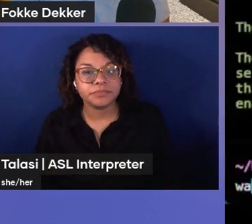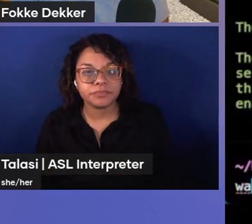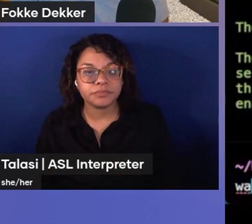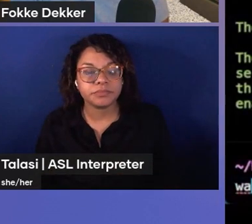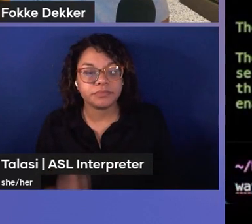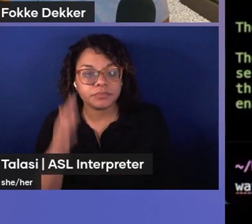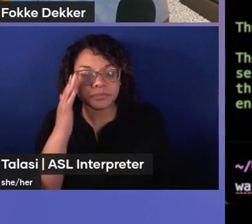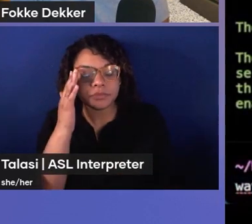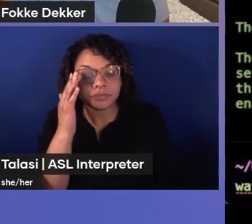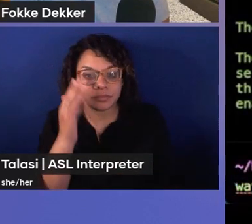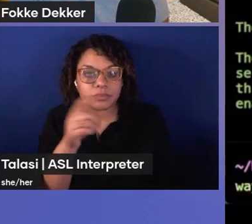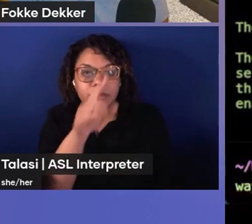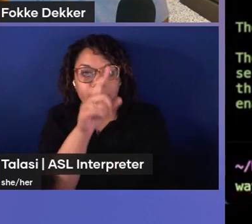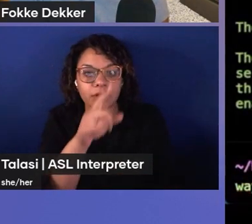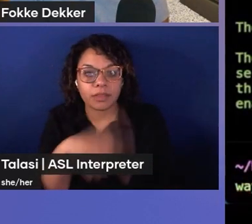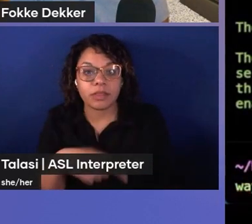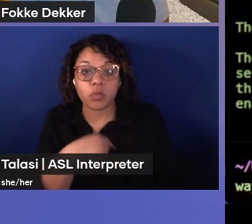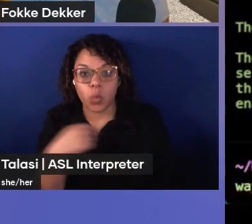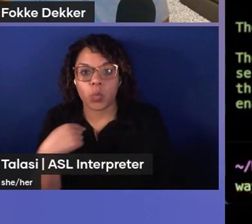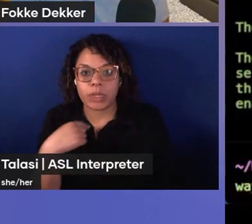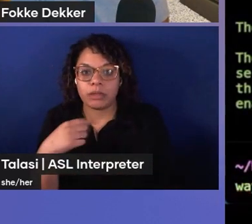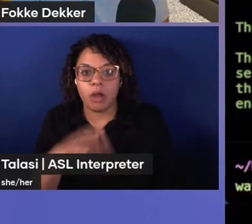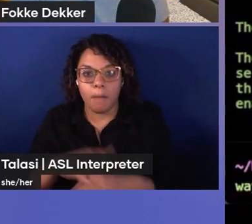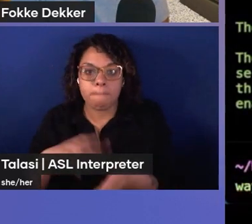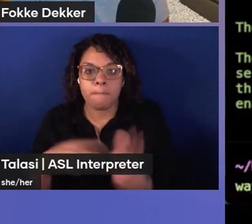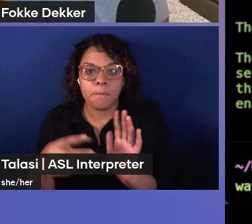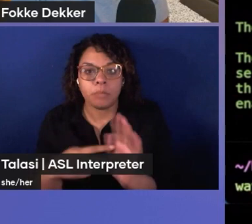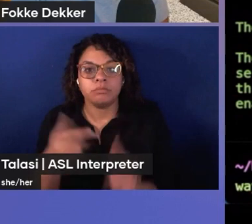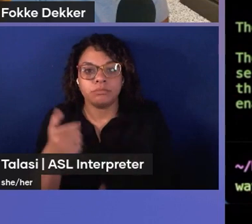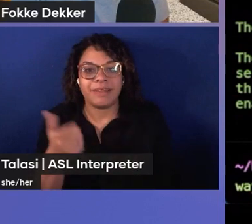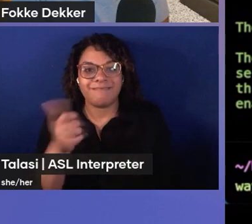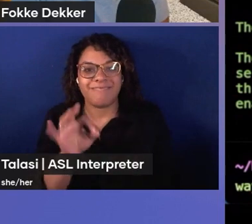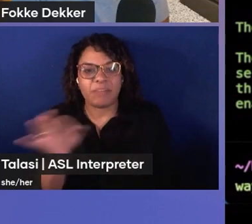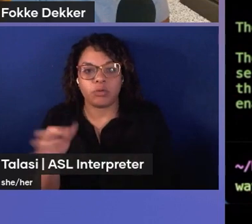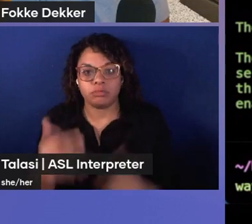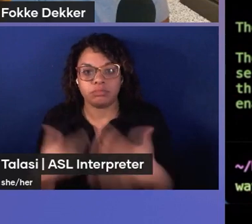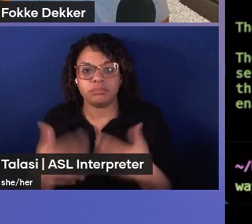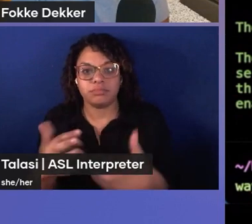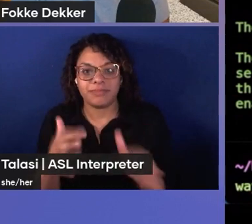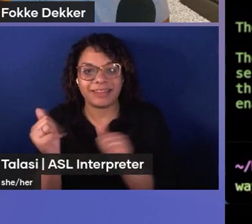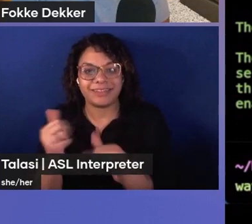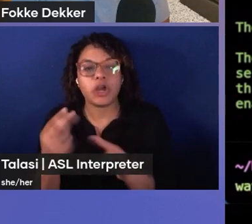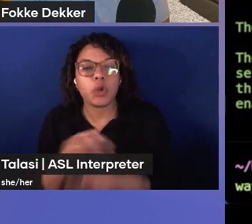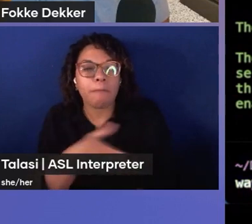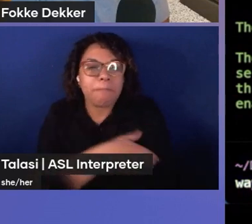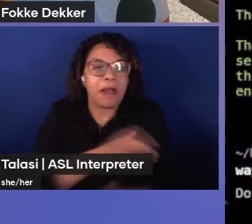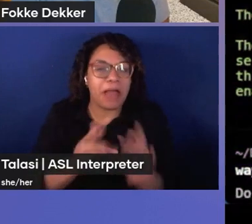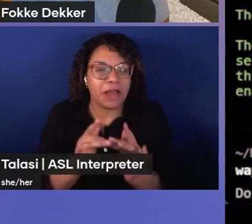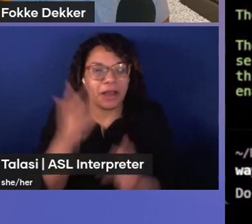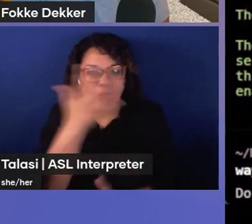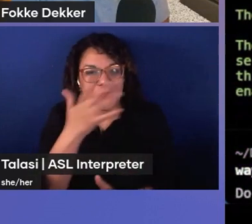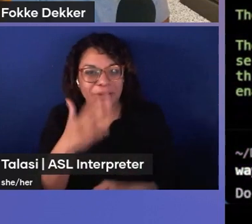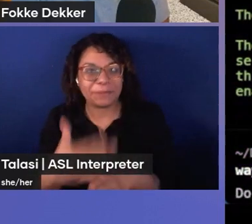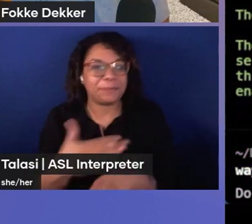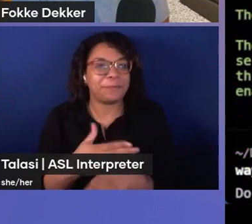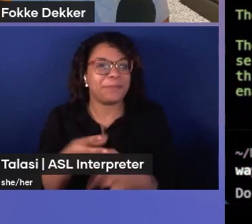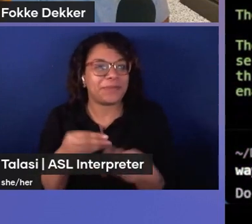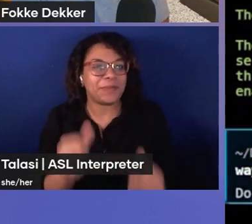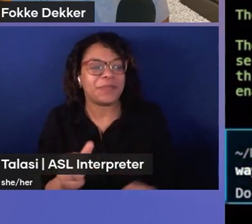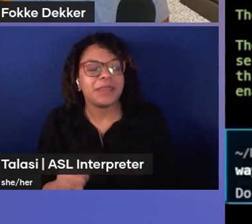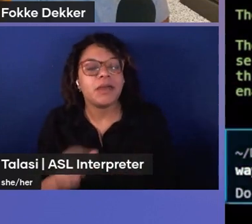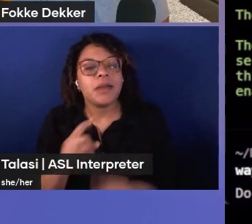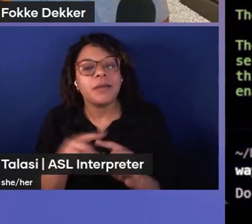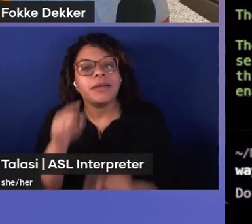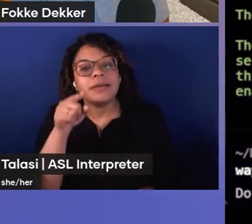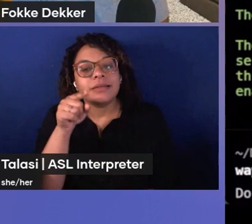Now, this is all sped up a little bit, and I've used the power of the internet to just make it look better, and I'll tell you a little bit more about that in a second. But here's the destroy